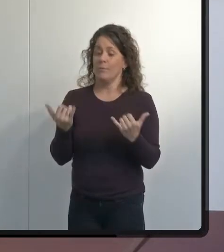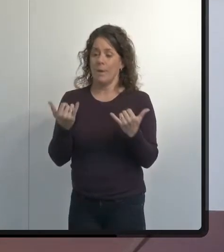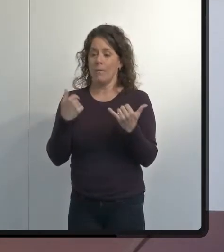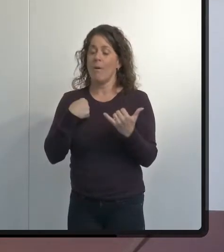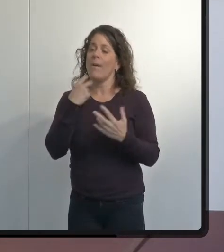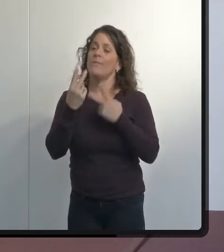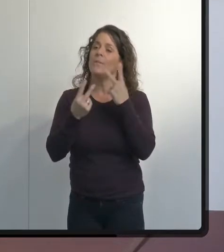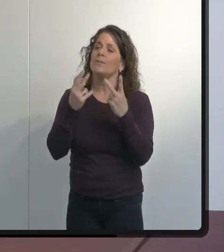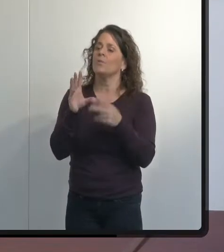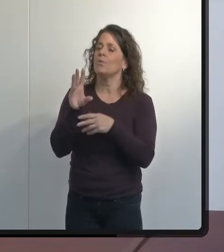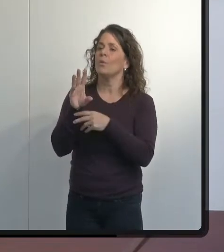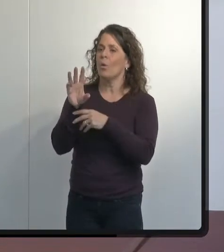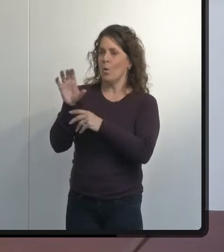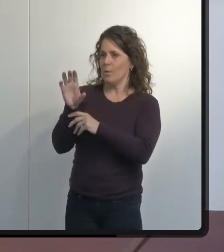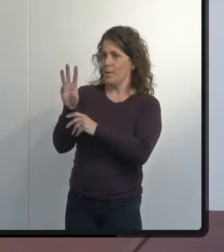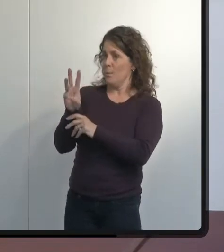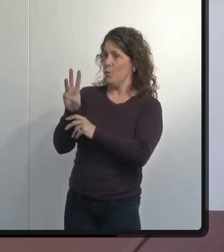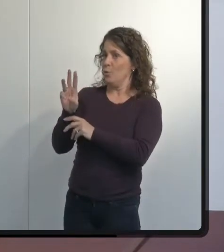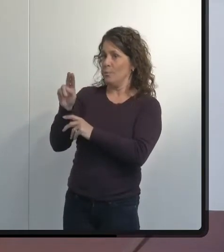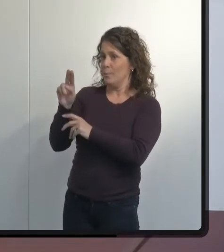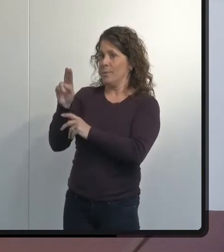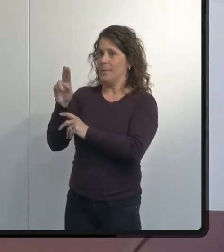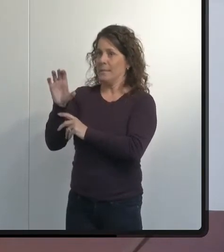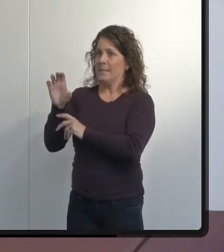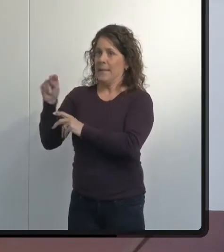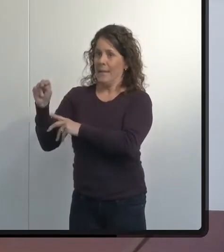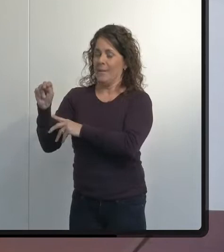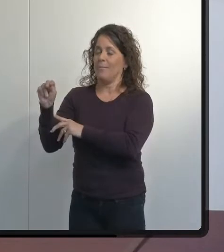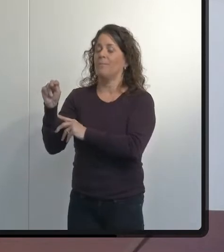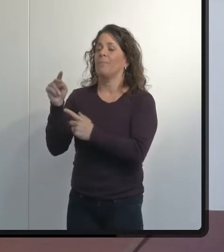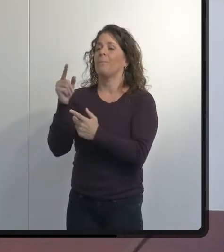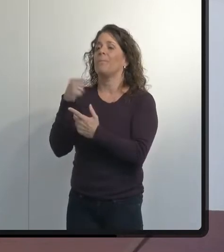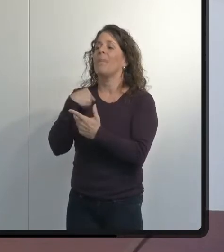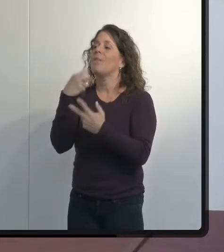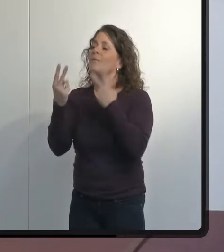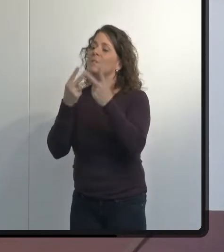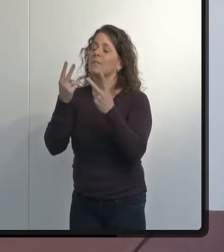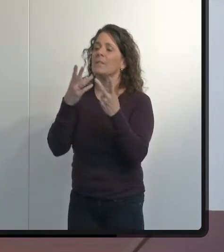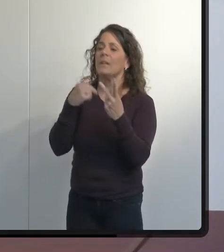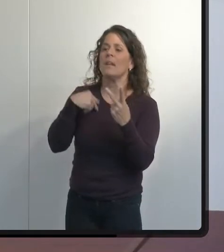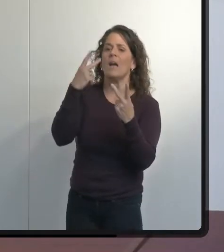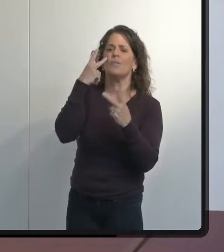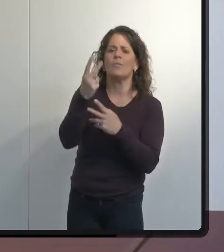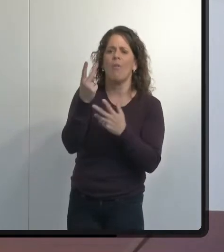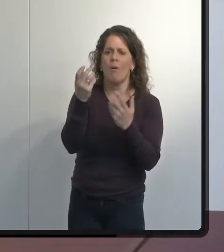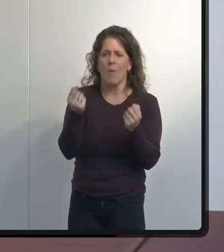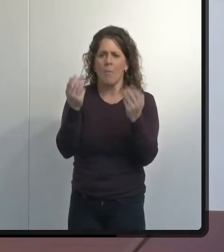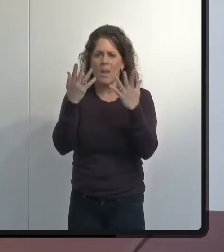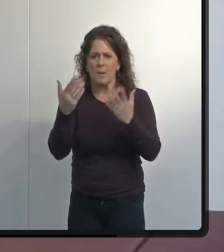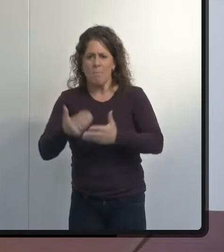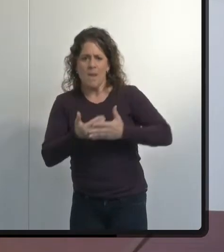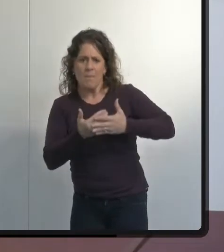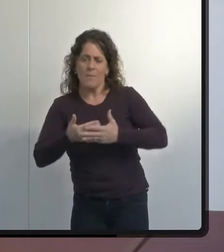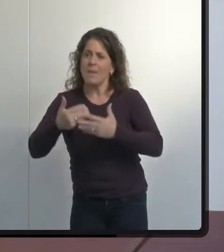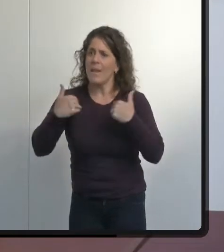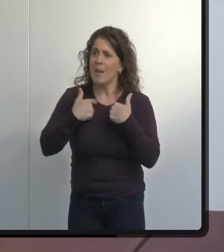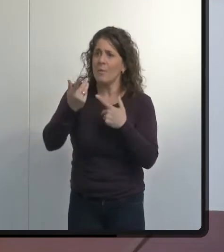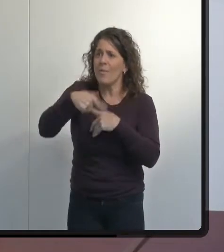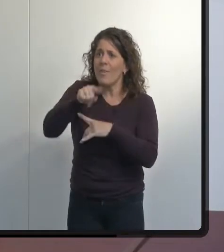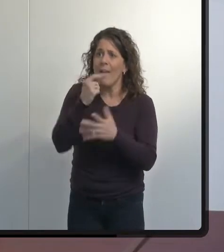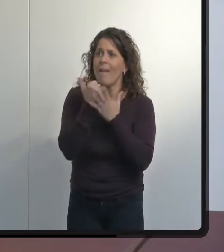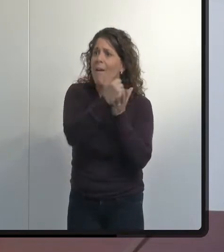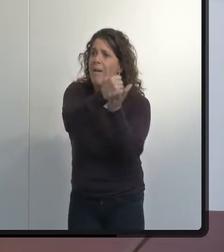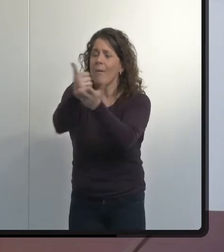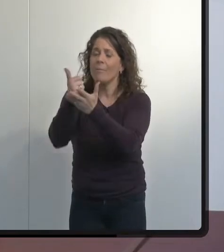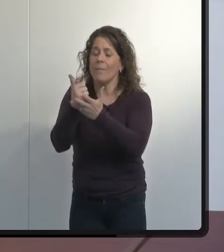Barbara Wildlife Care Network to see firsthand the annual deluge of orphaned wild baby animals they help. The dozens